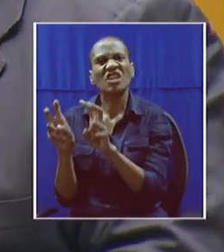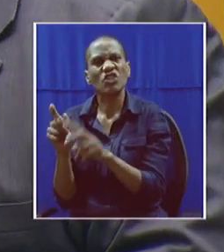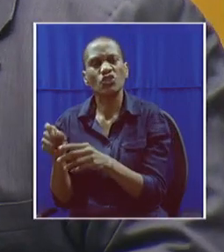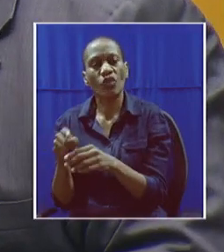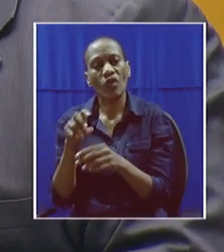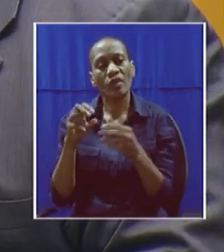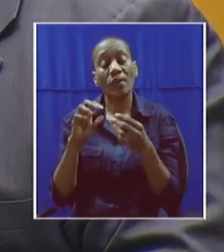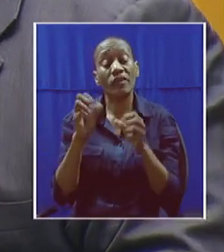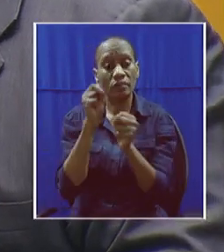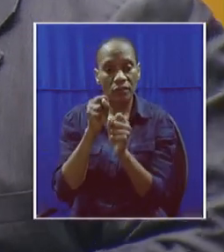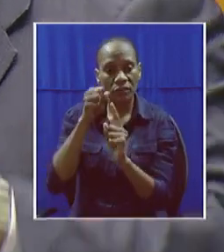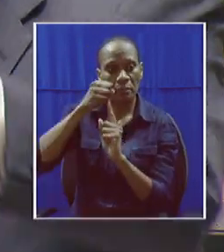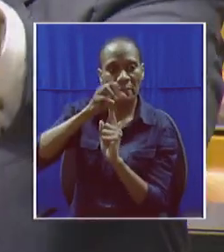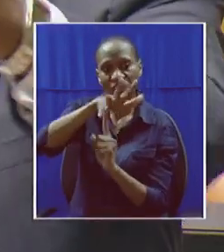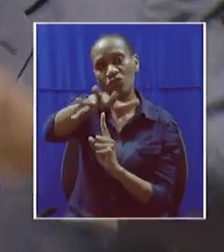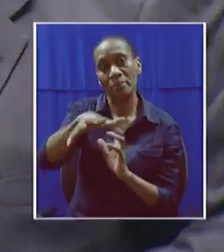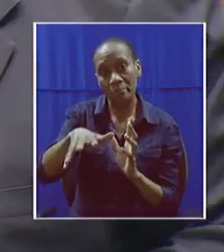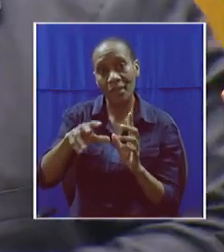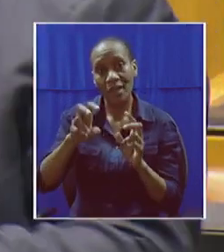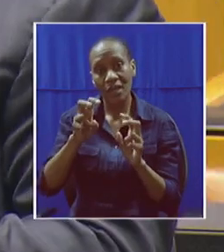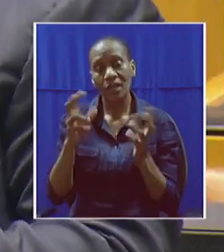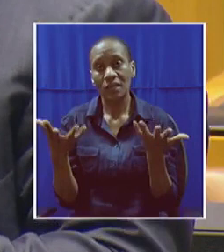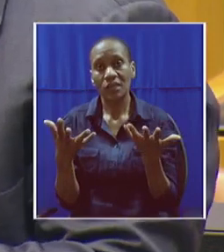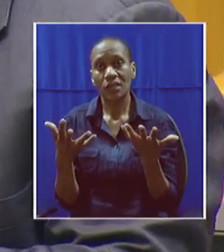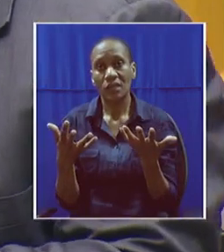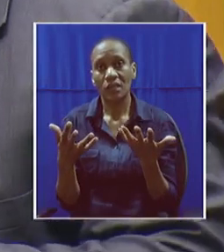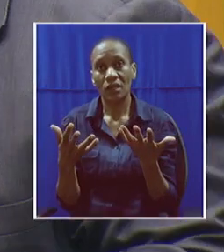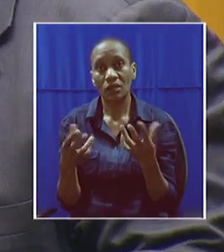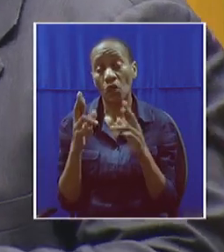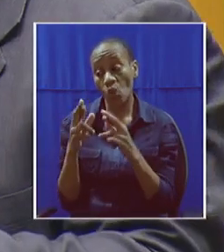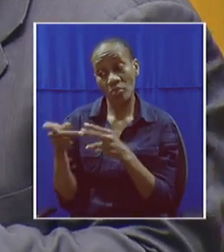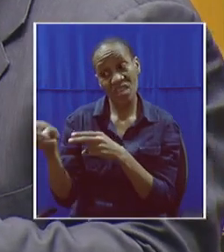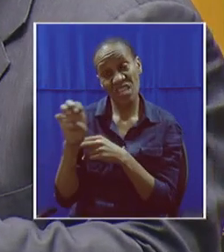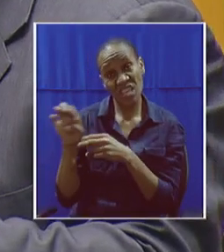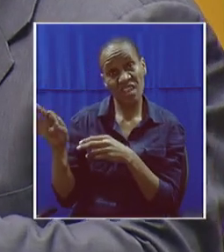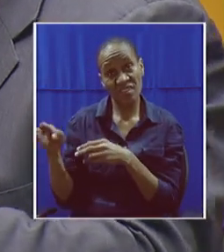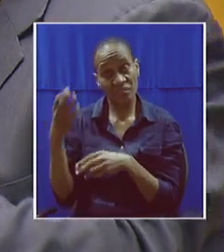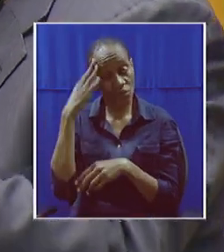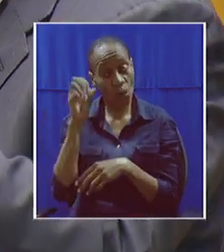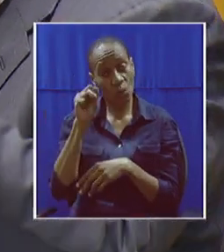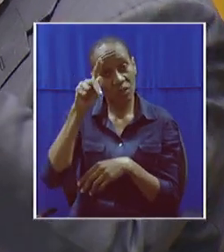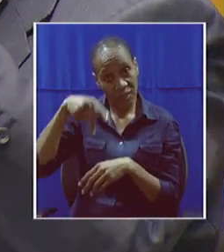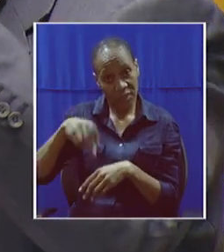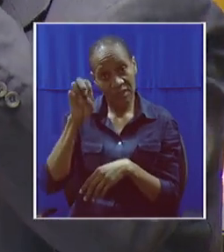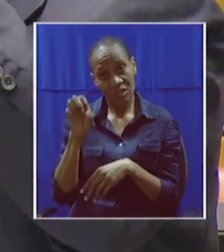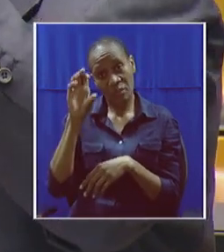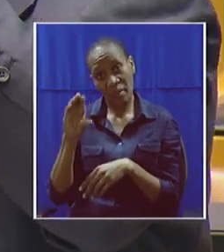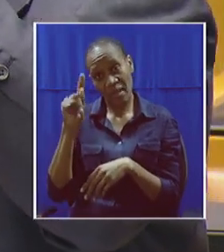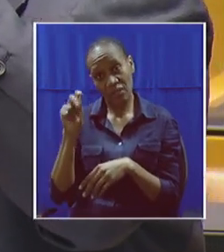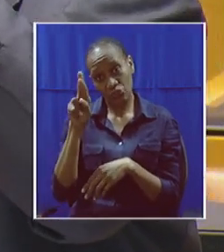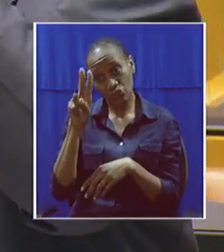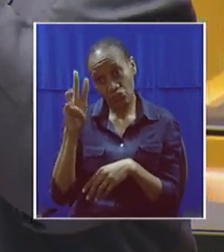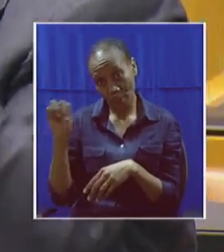spectrum uh hopefully members from the eff here know what the spectrum is so